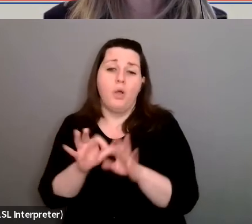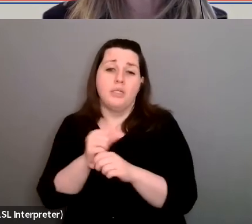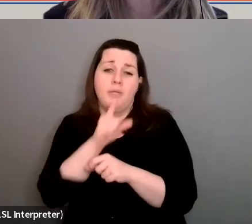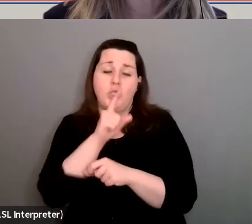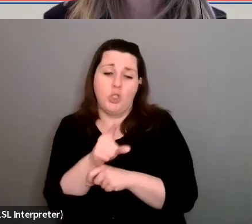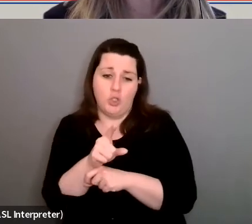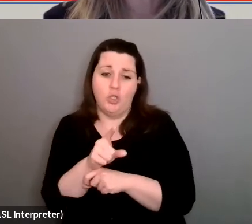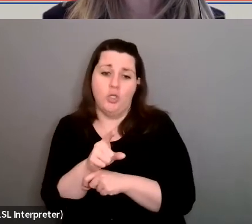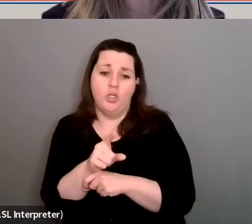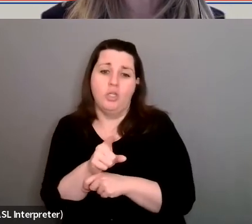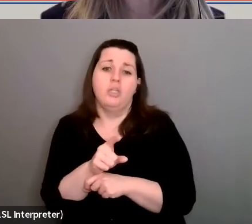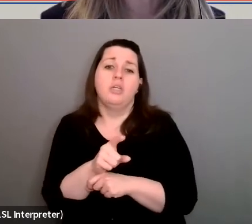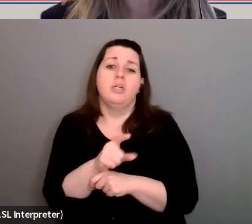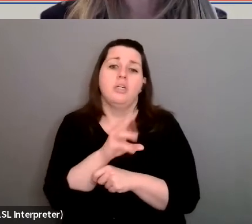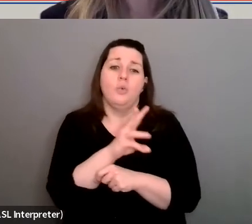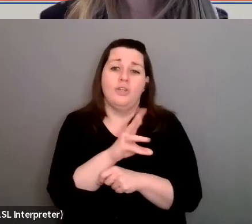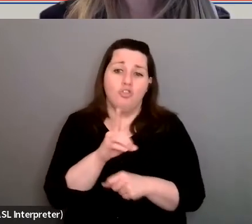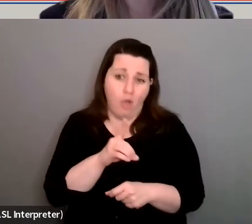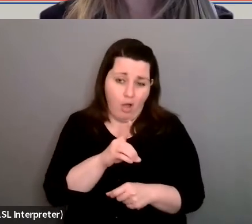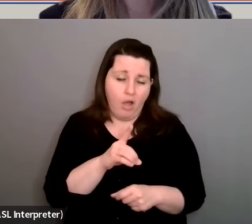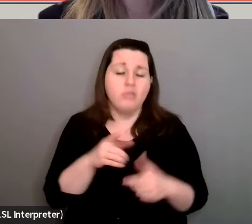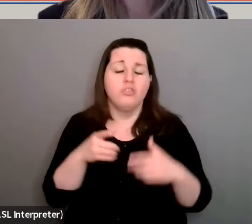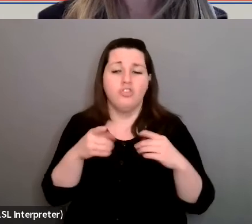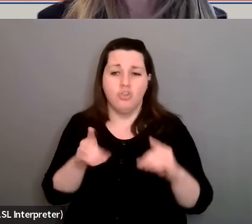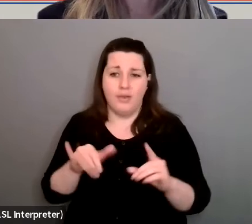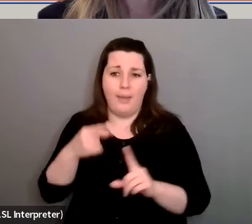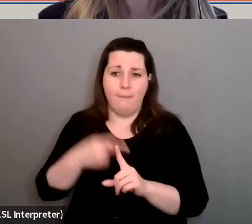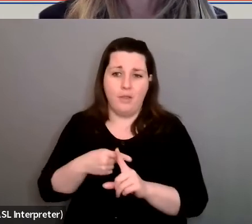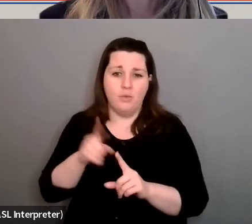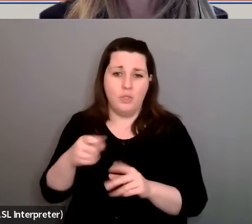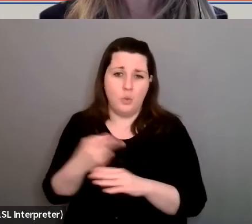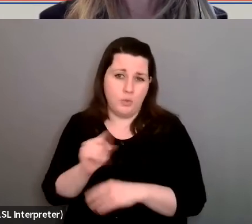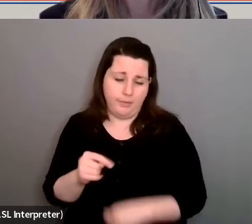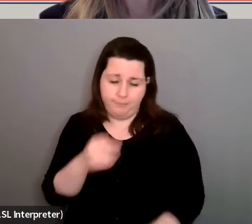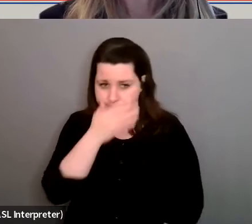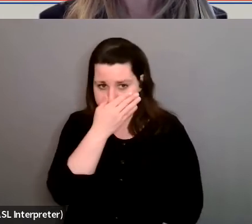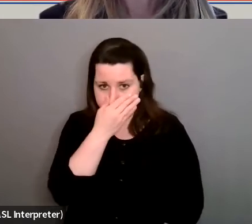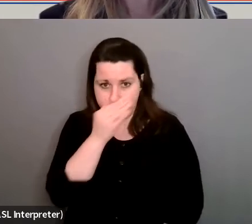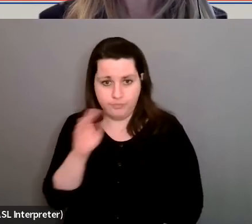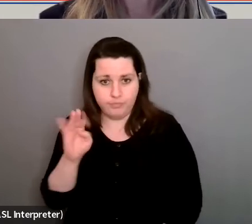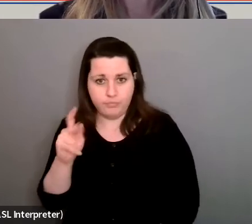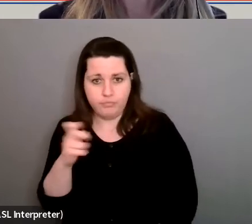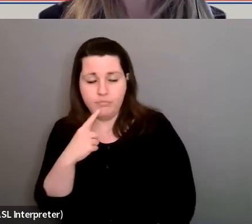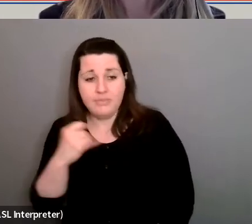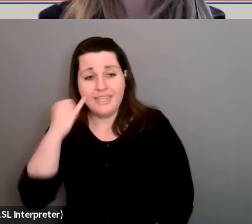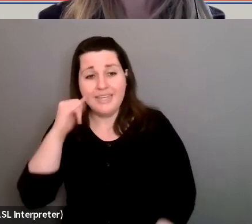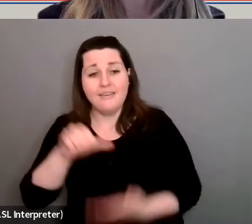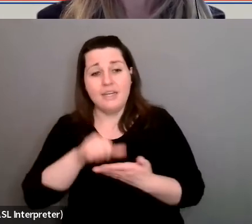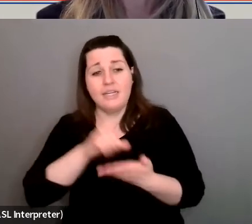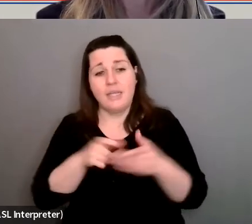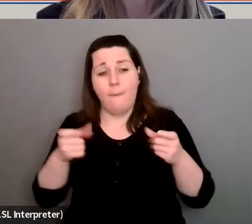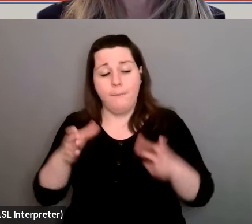they're withdrawn in the month that they are used. Okay. And if the account manager